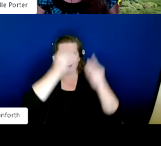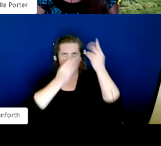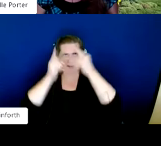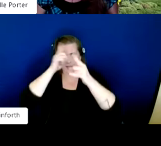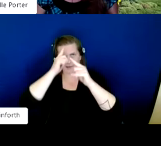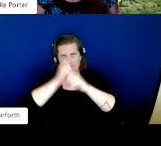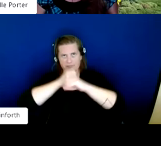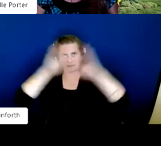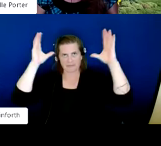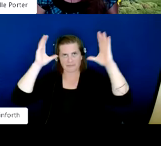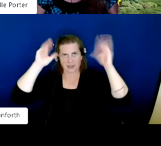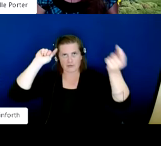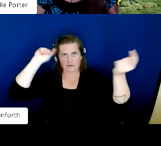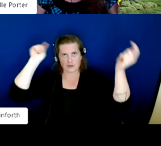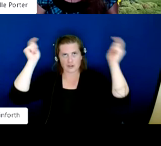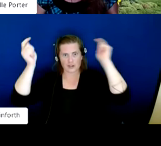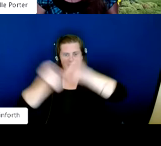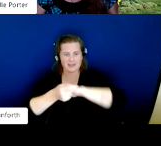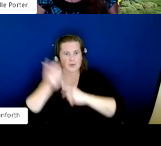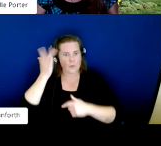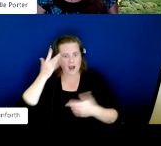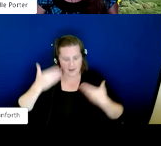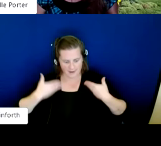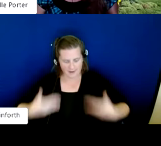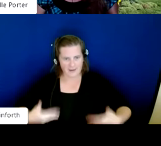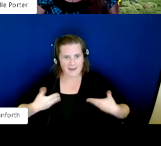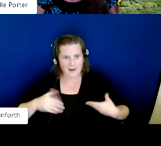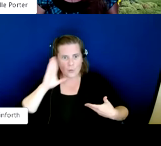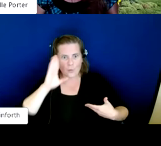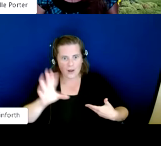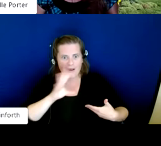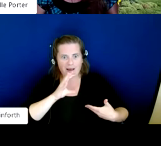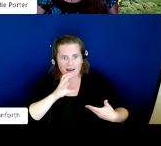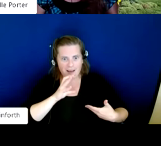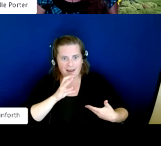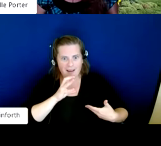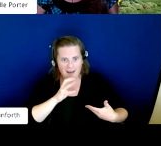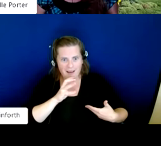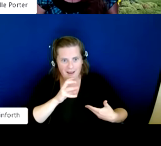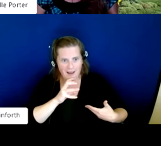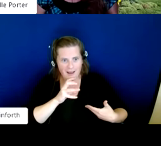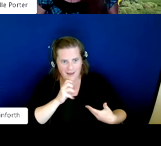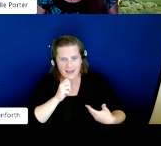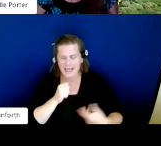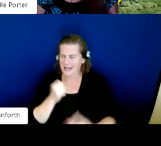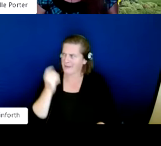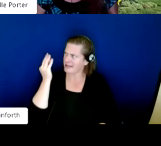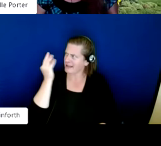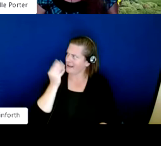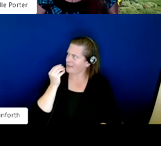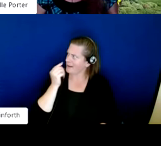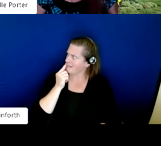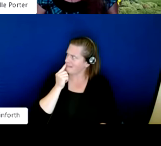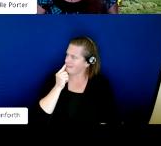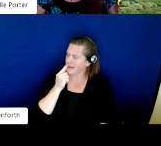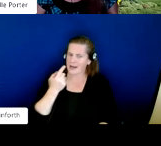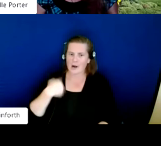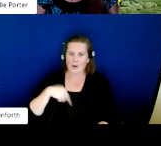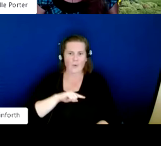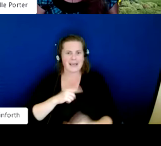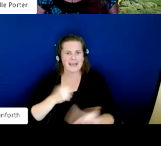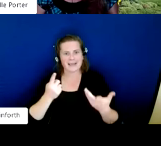aging because they realized themselves that they were thinking about it in kind of a stereotypical way. So that kind of